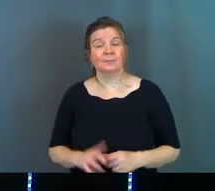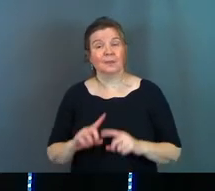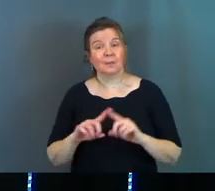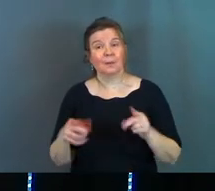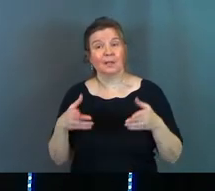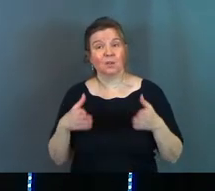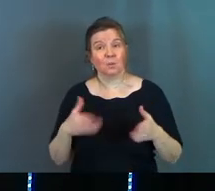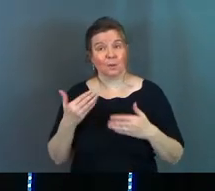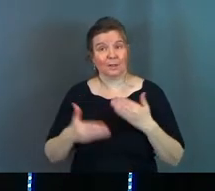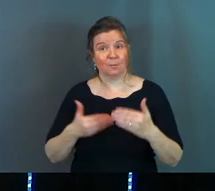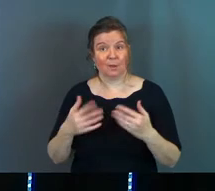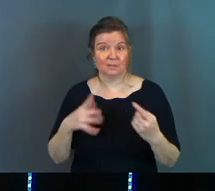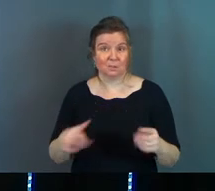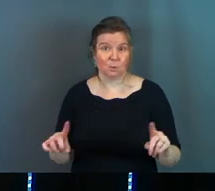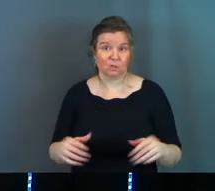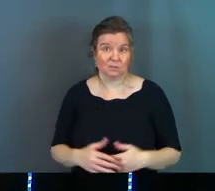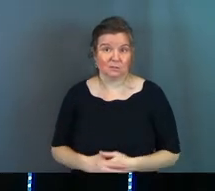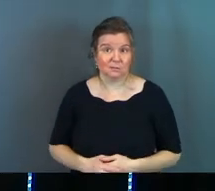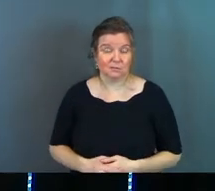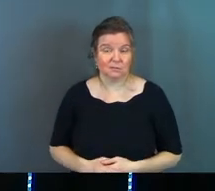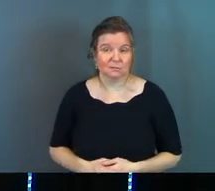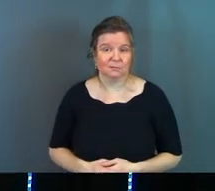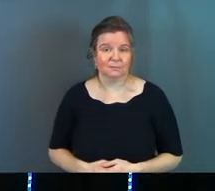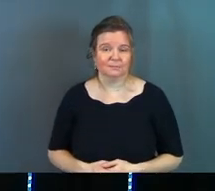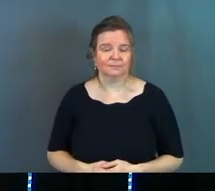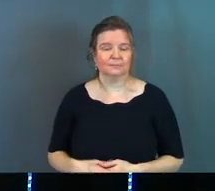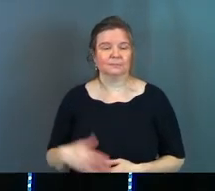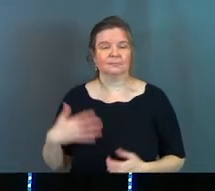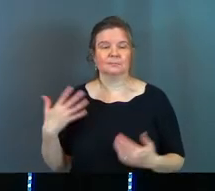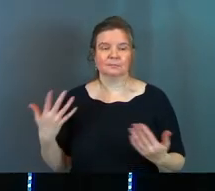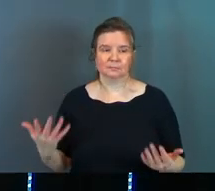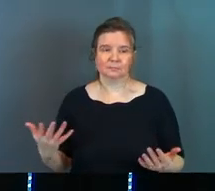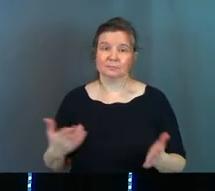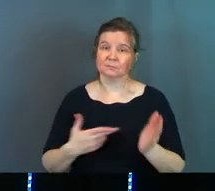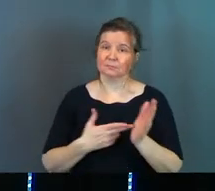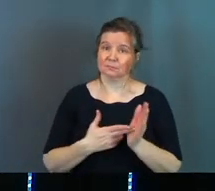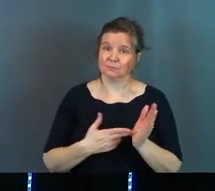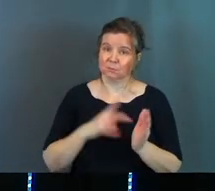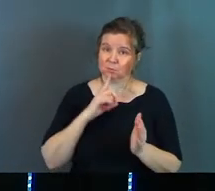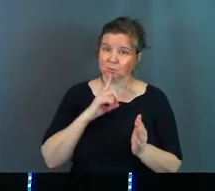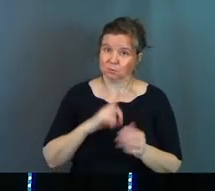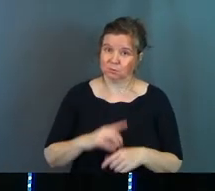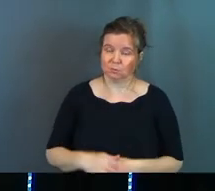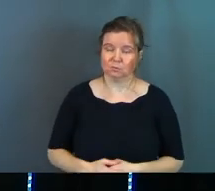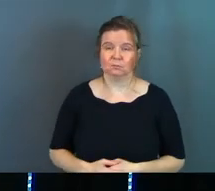But it is the way the process works. And so it's true.